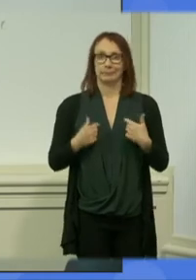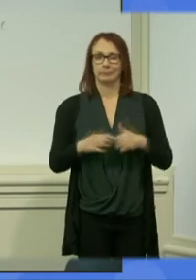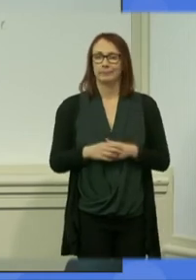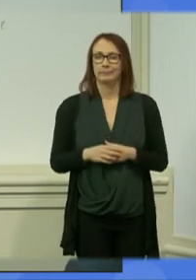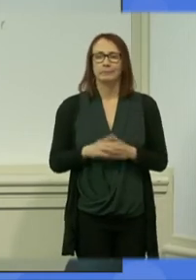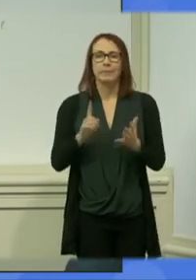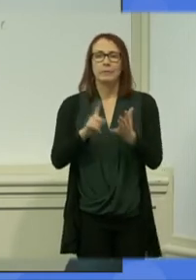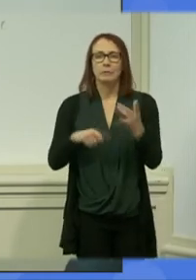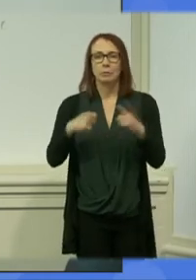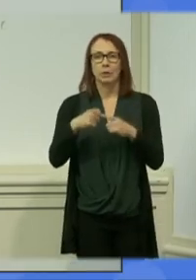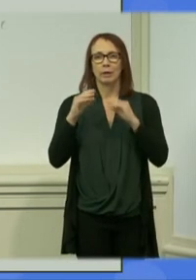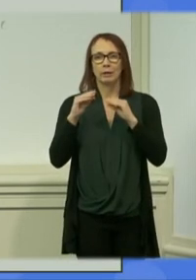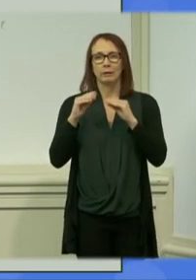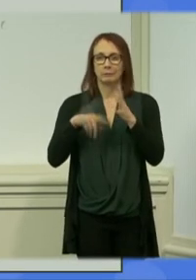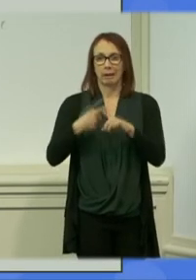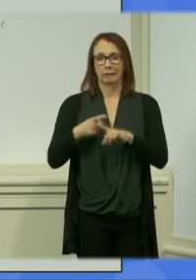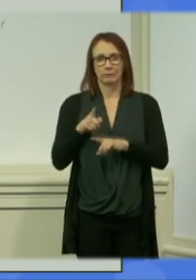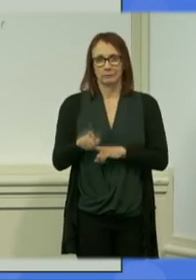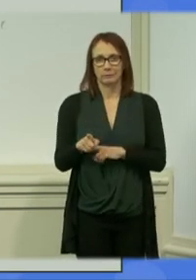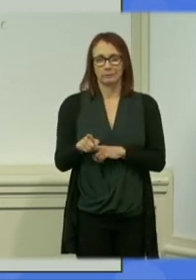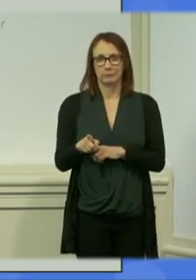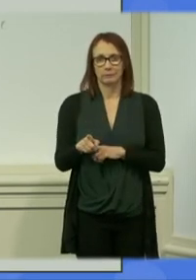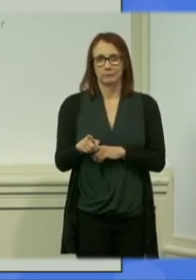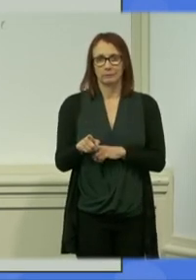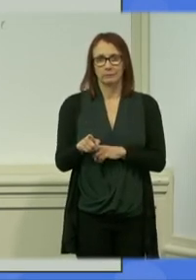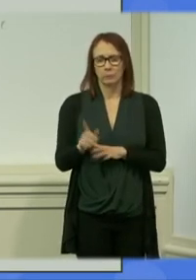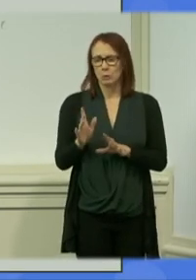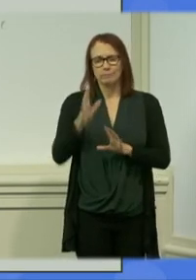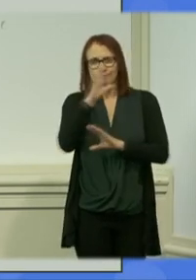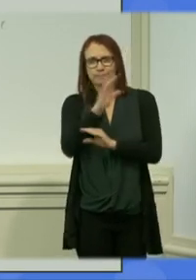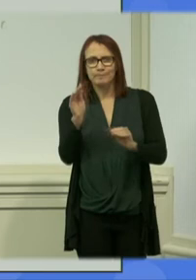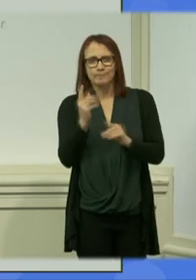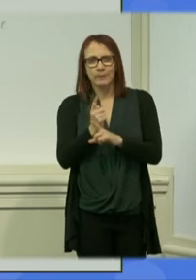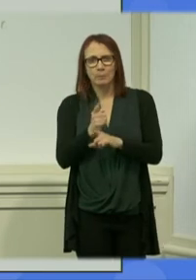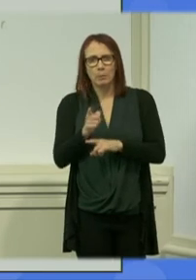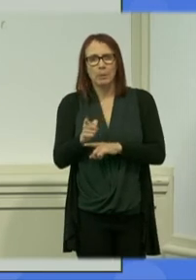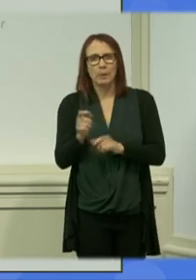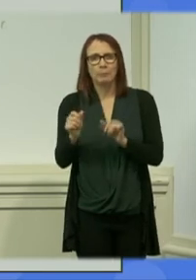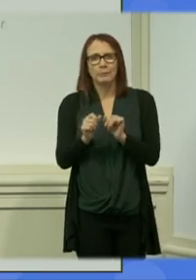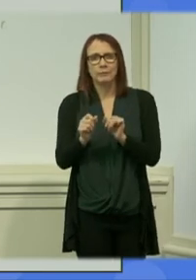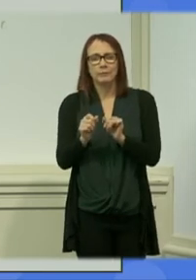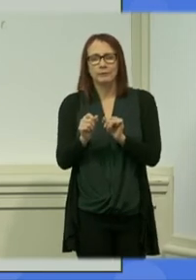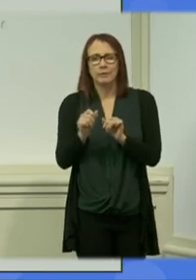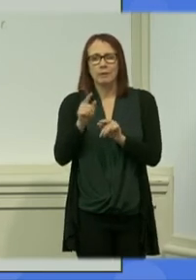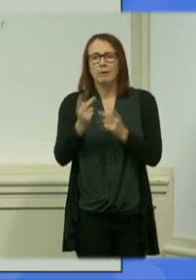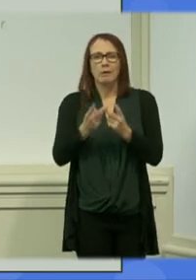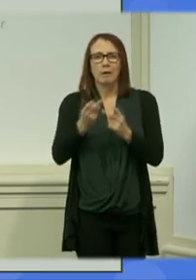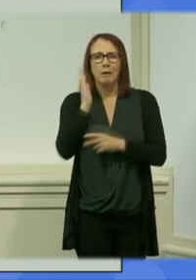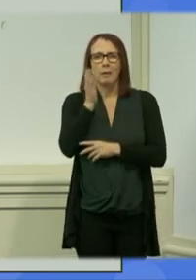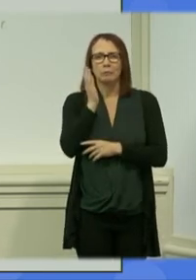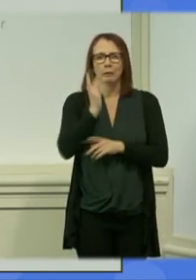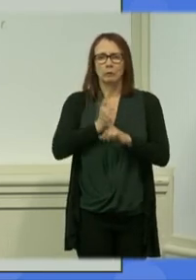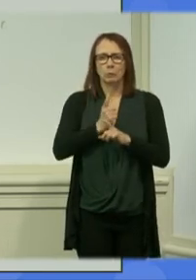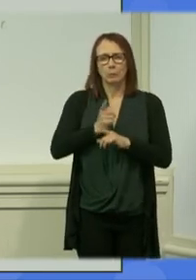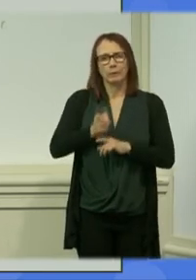Looking at the UK taxes, I wanted just to touch base and kind of come back to what some of your other speakers have said